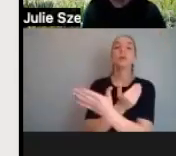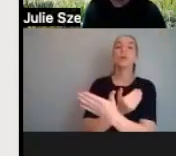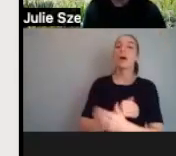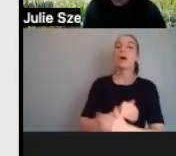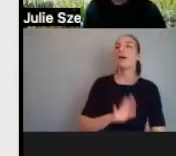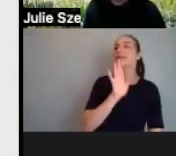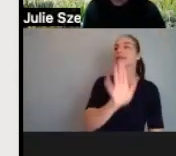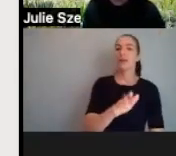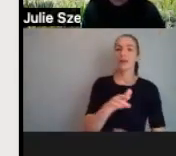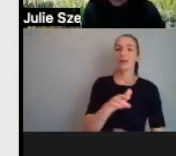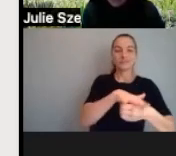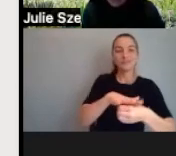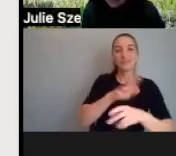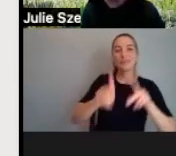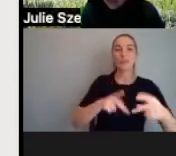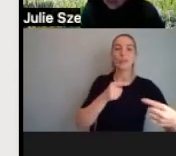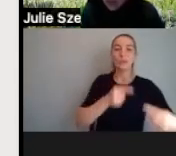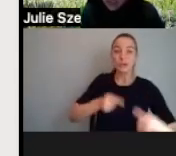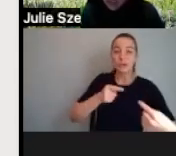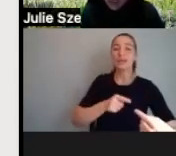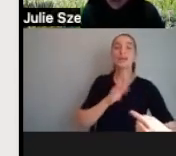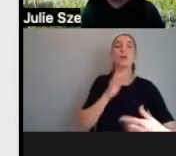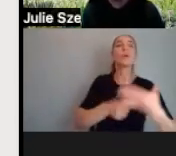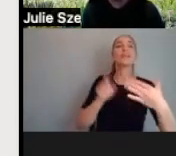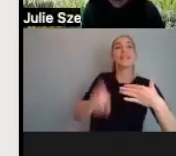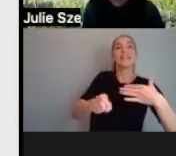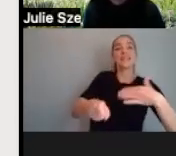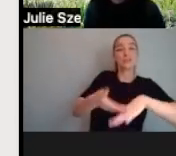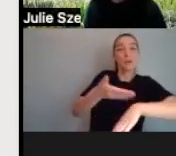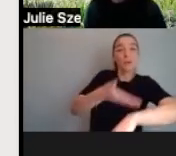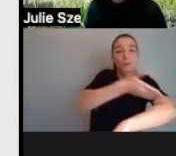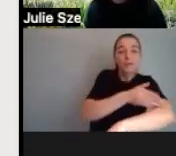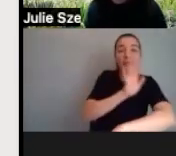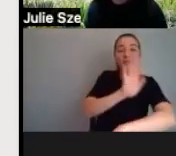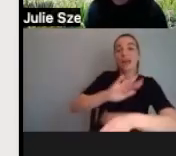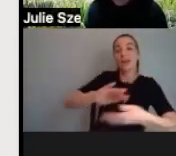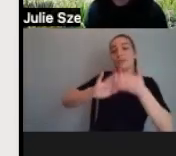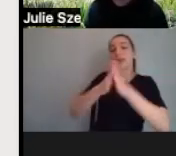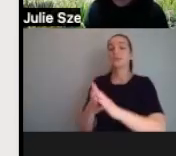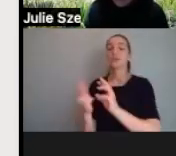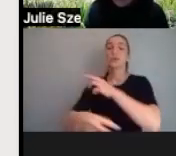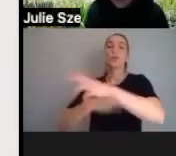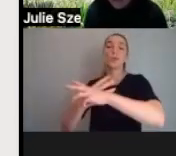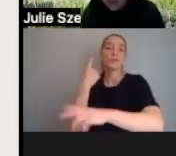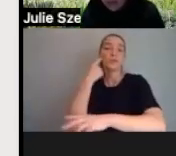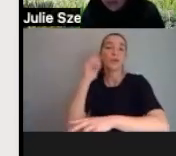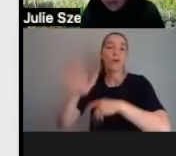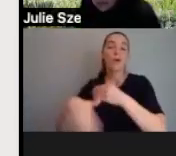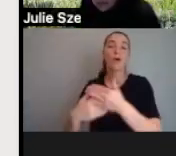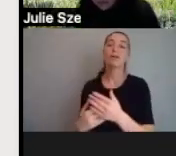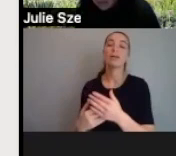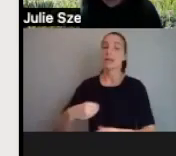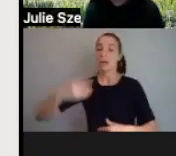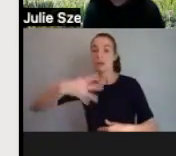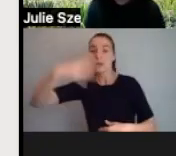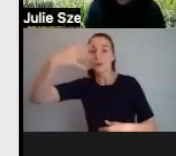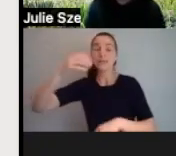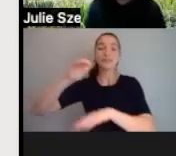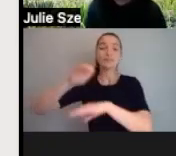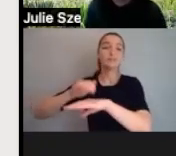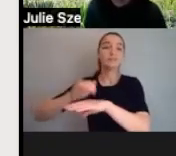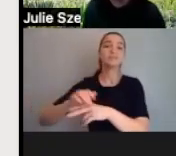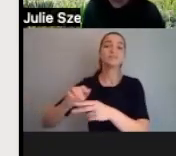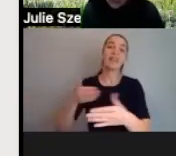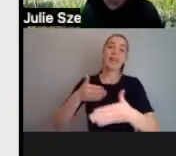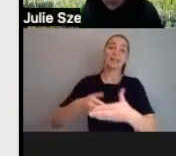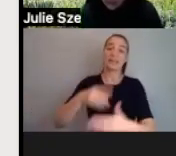base for climate struggles and political transformation to overturn the legacies of colonialism, anti-blackness, labor exploitation, and